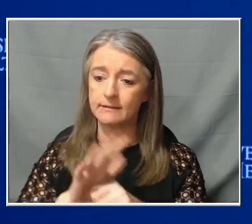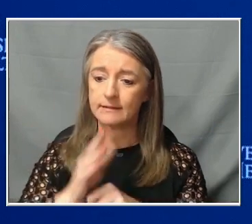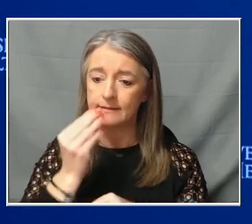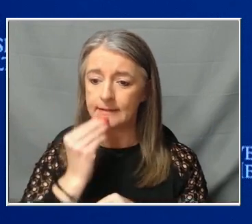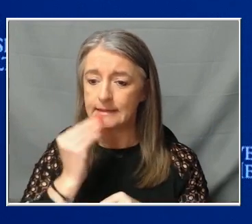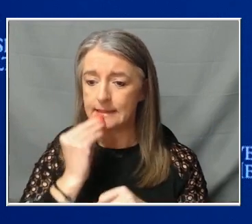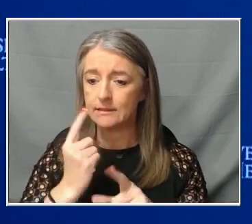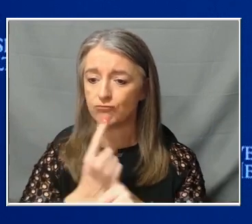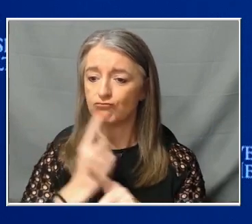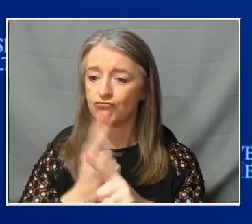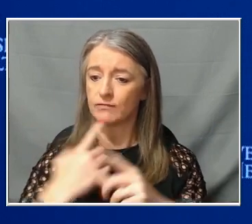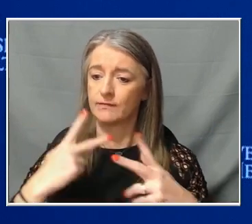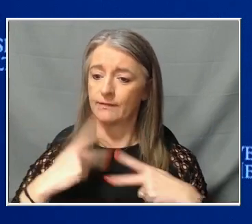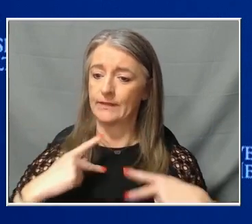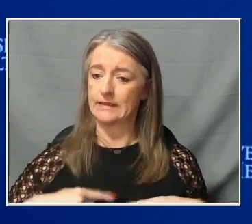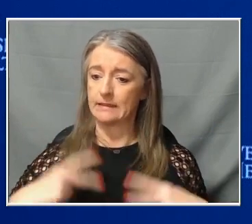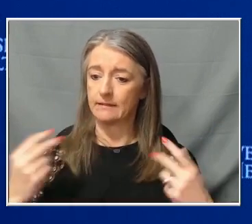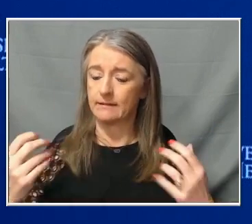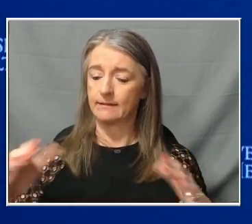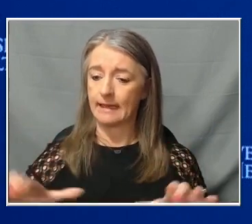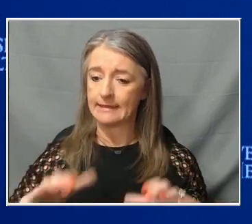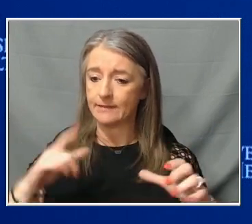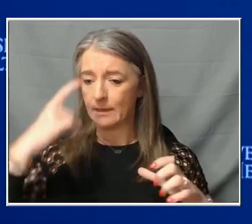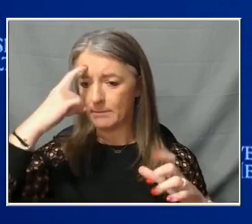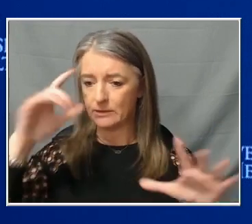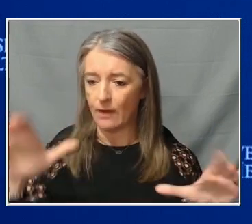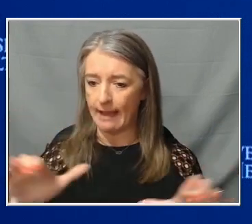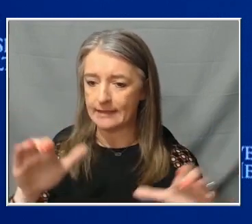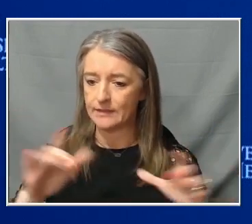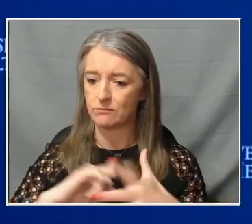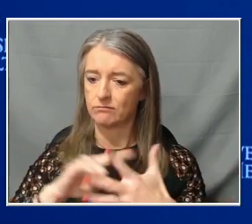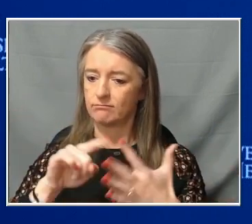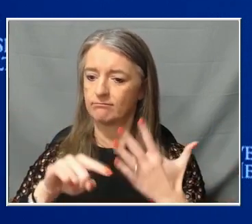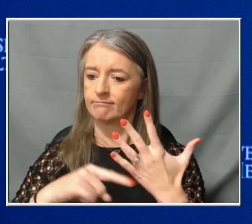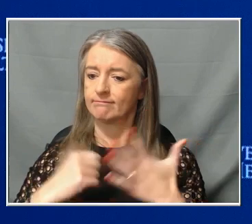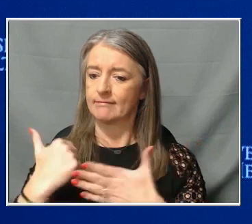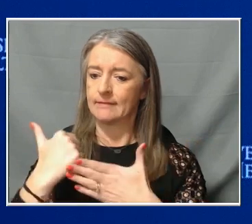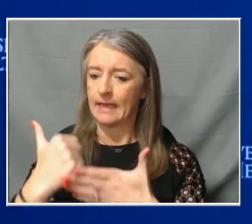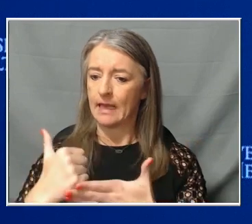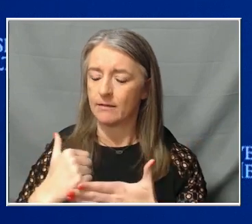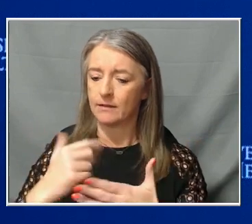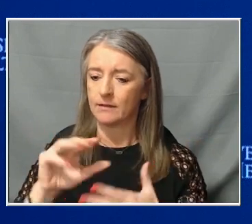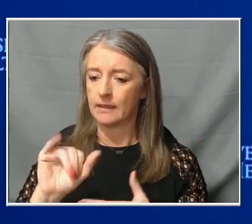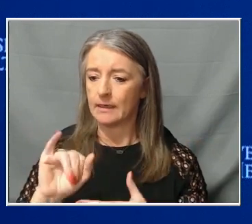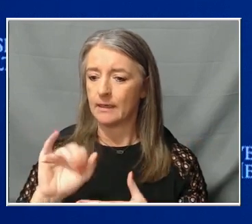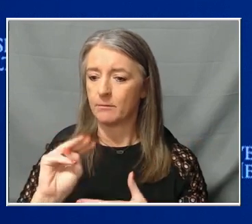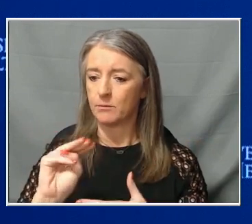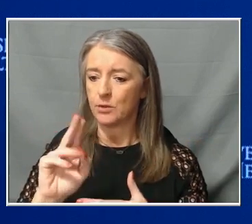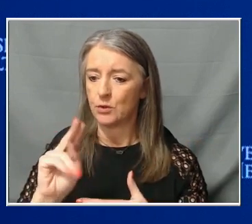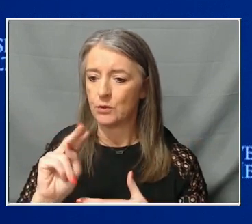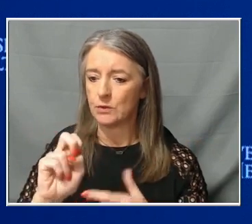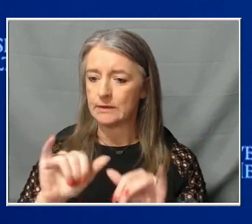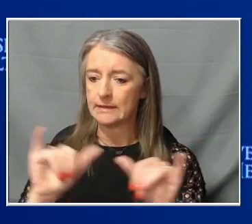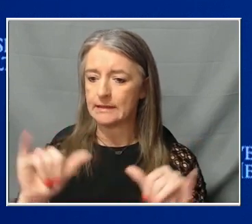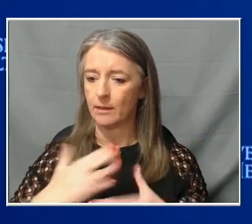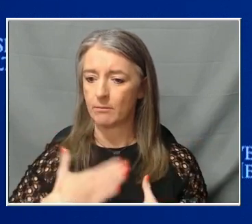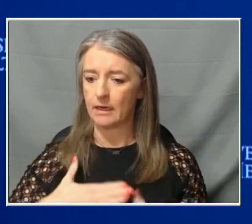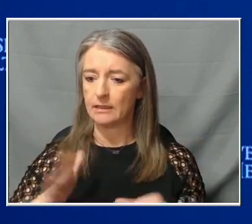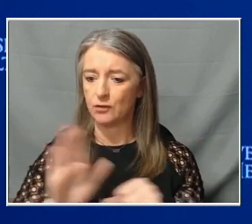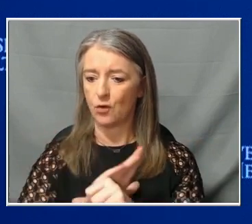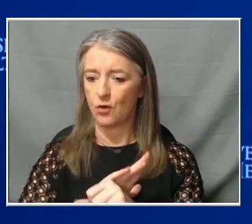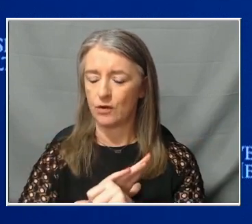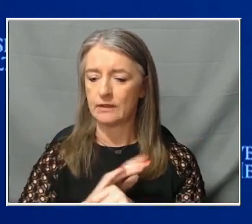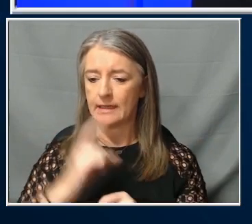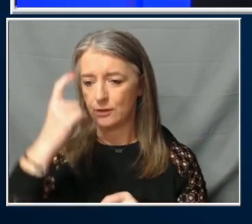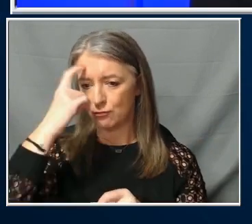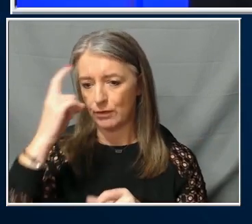physical activity, mental activity, all of those things help with not only your immune system, but your body as a whole, and especially your brain as